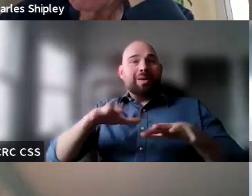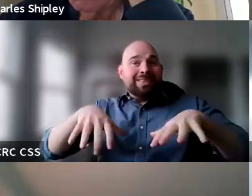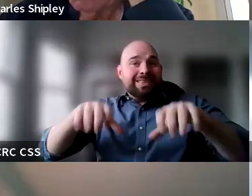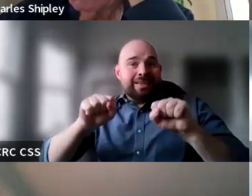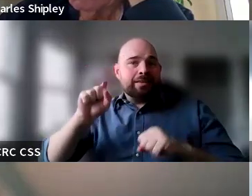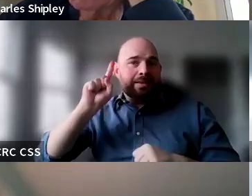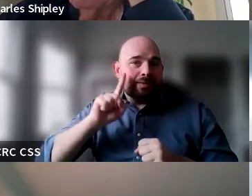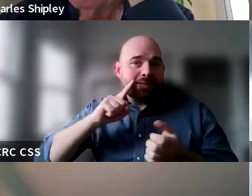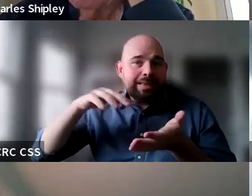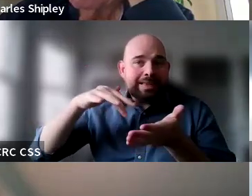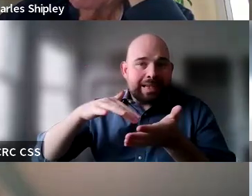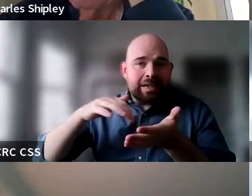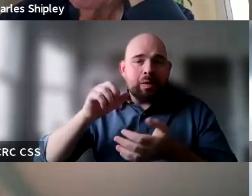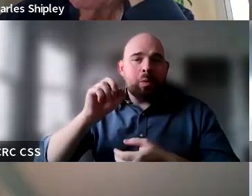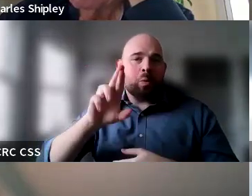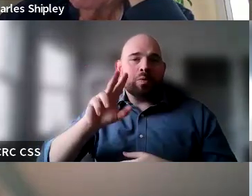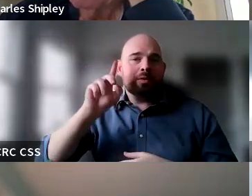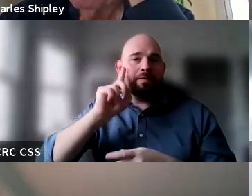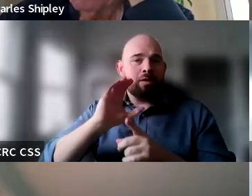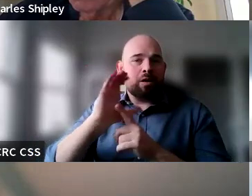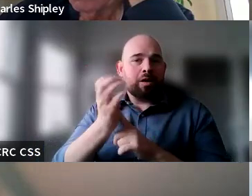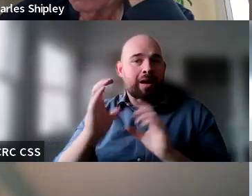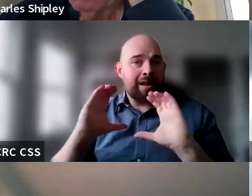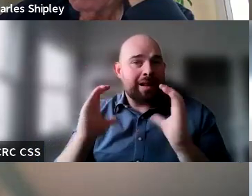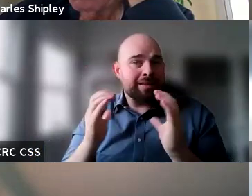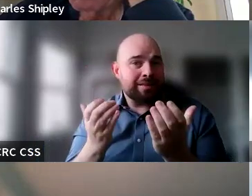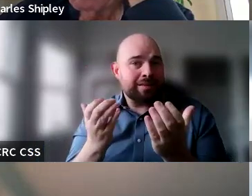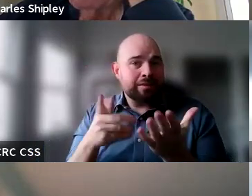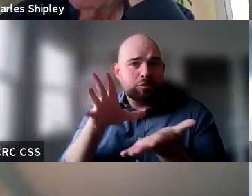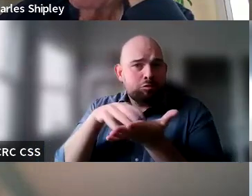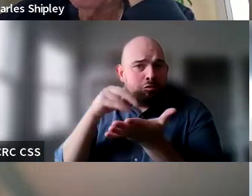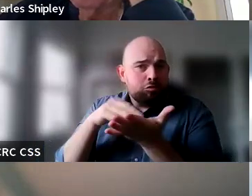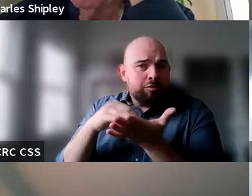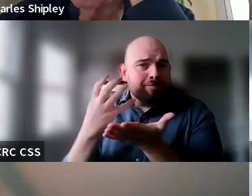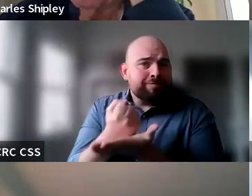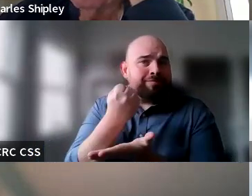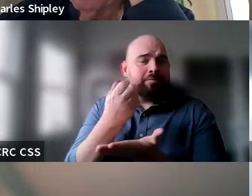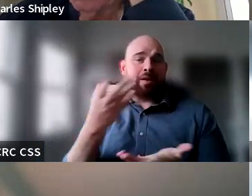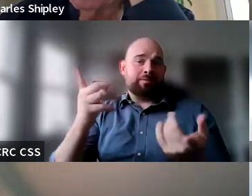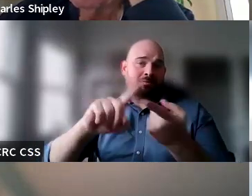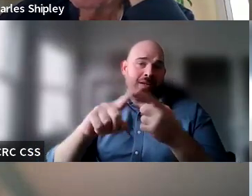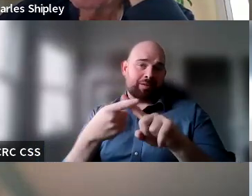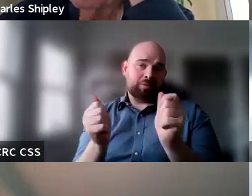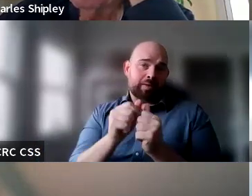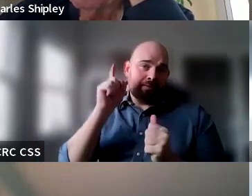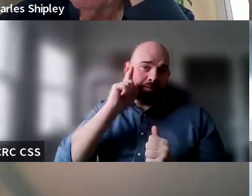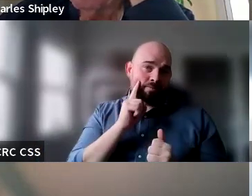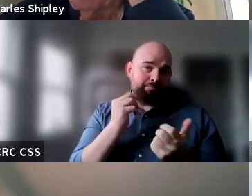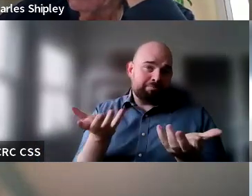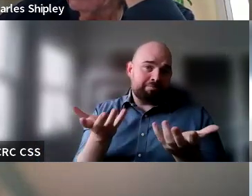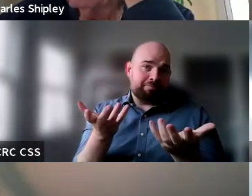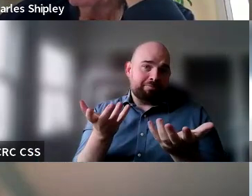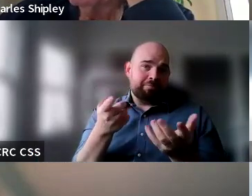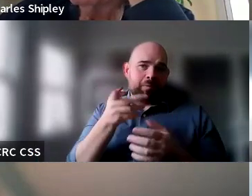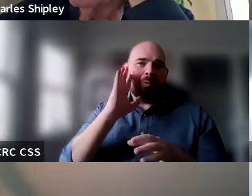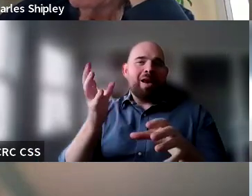workshops, whatever it may be, or take a deaf studies or a deaf culture course where you're able to learn more